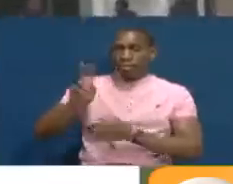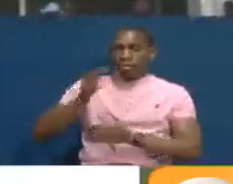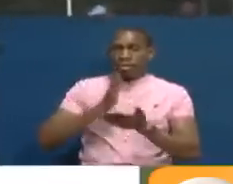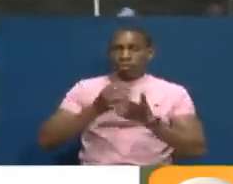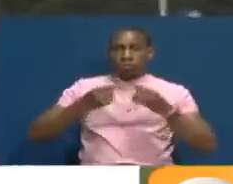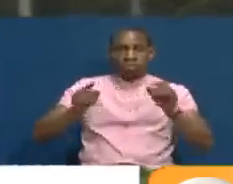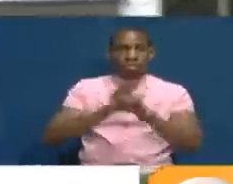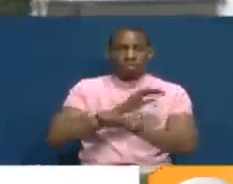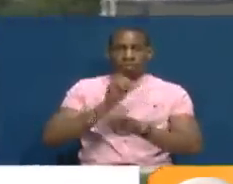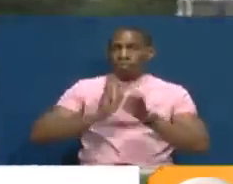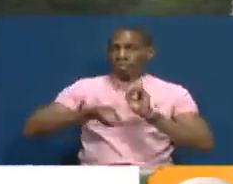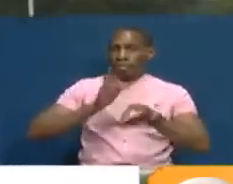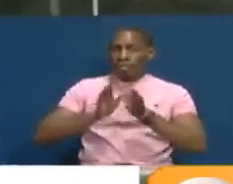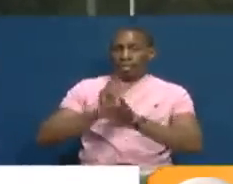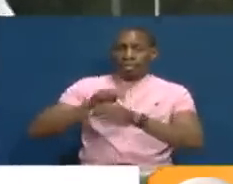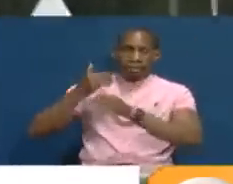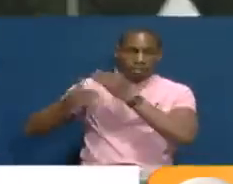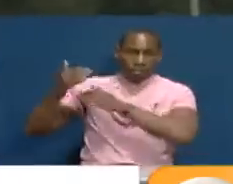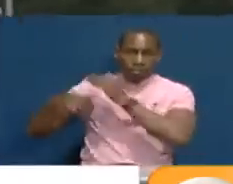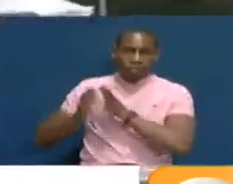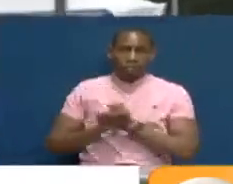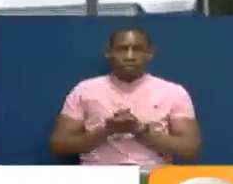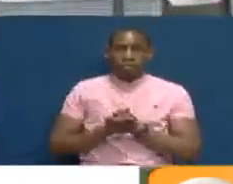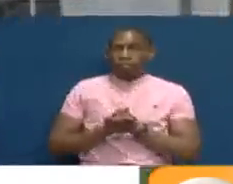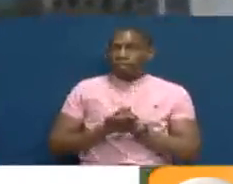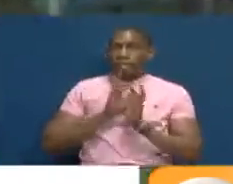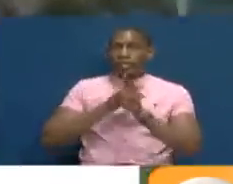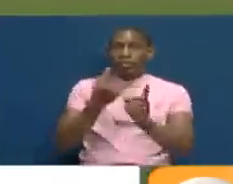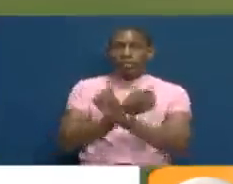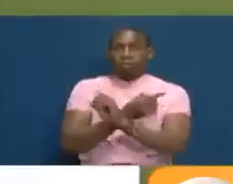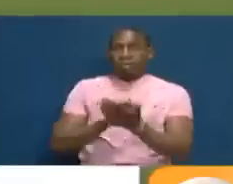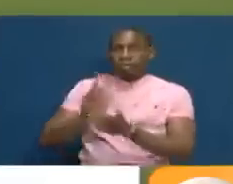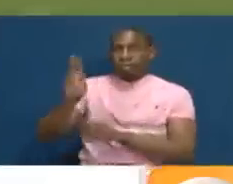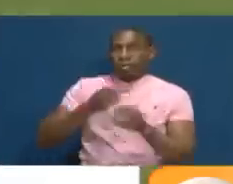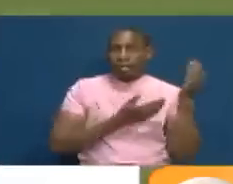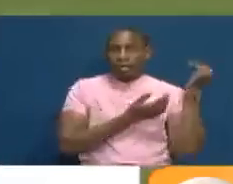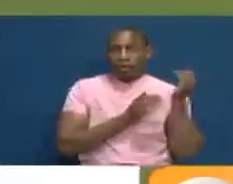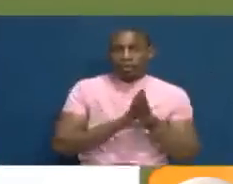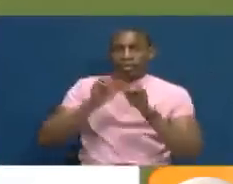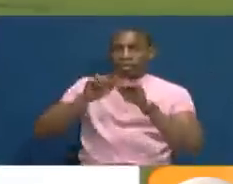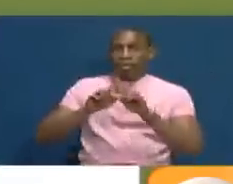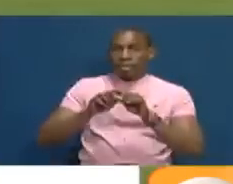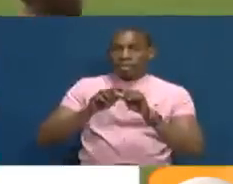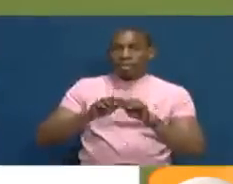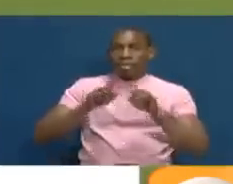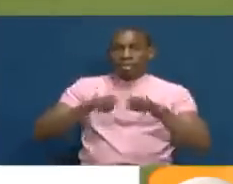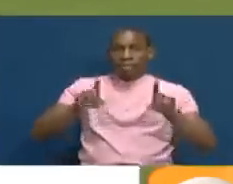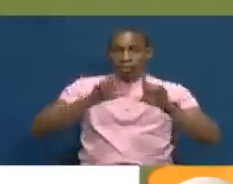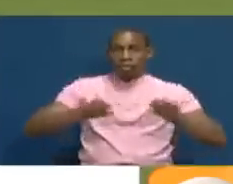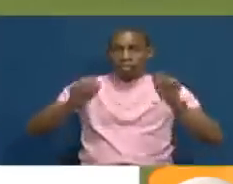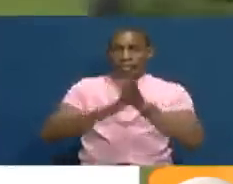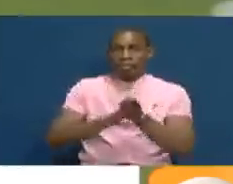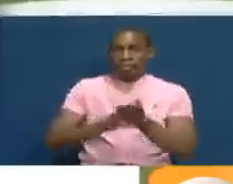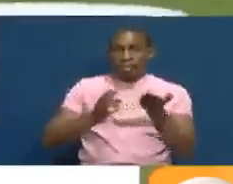most successful events in recent times, did not go as planned. Kenya's hopes rested on Tokyo Olympics bronze